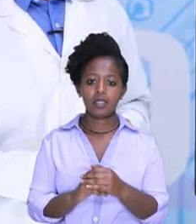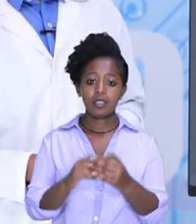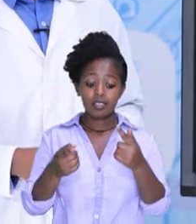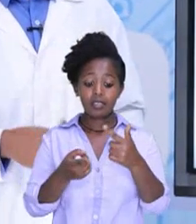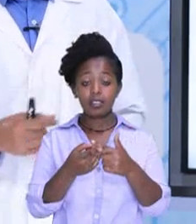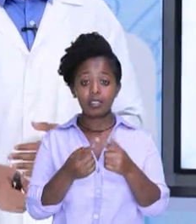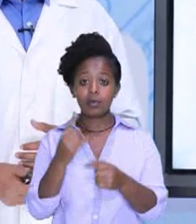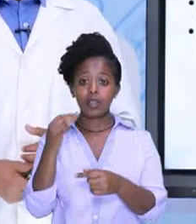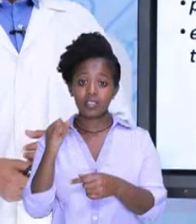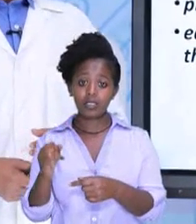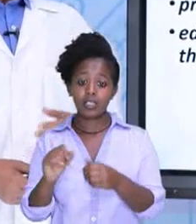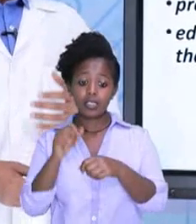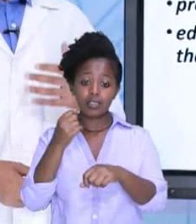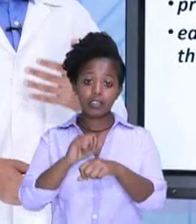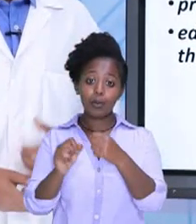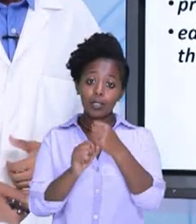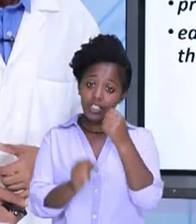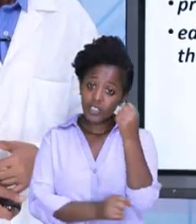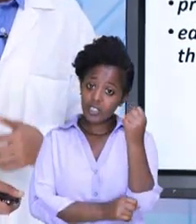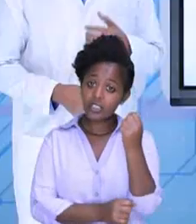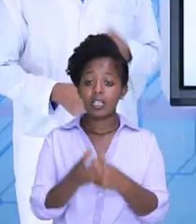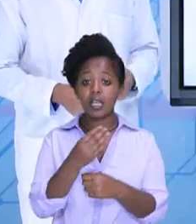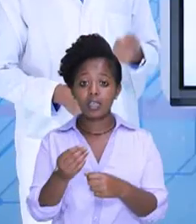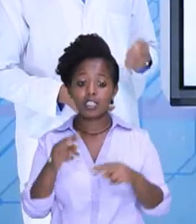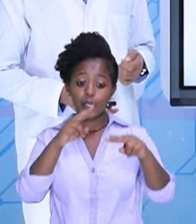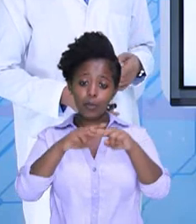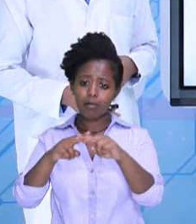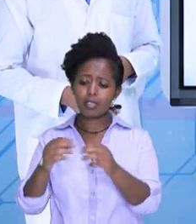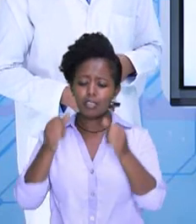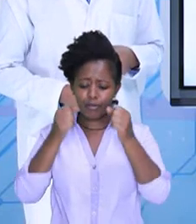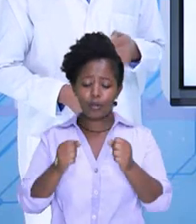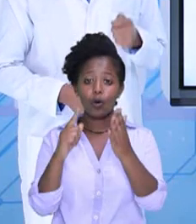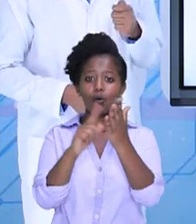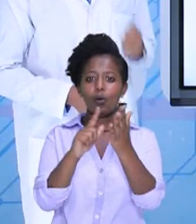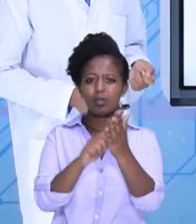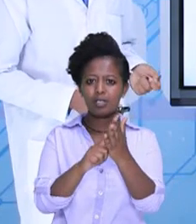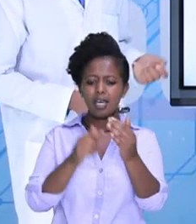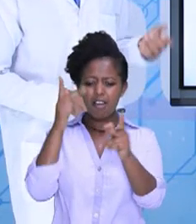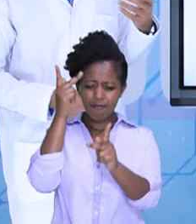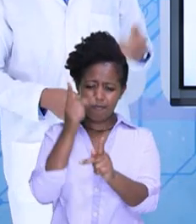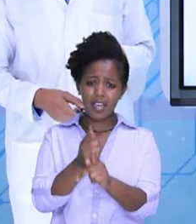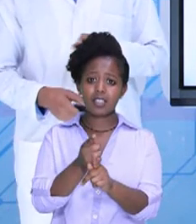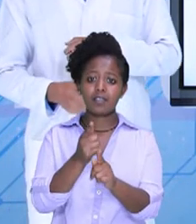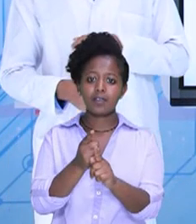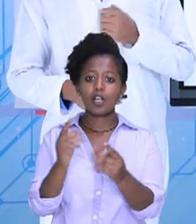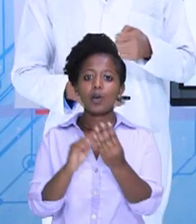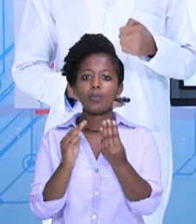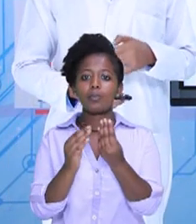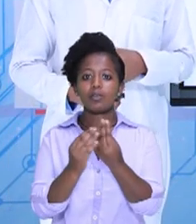The third one is establish and implement strong laws that effectively